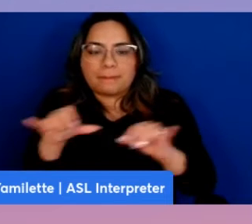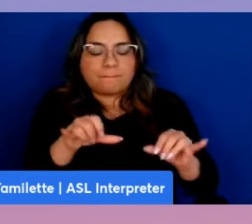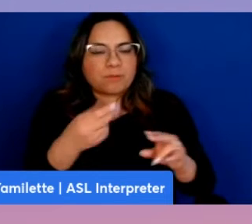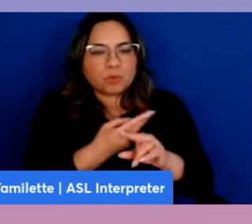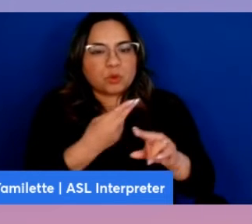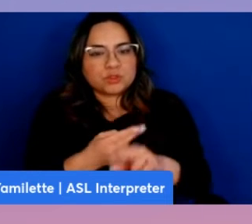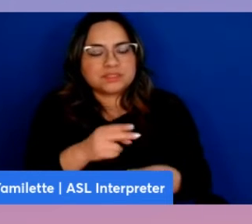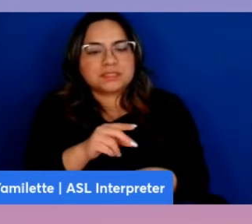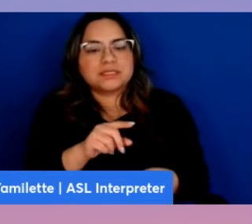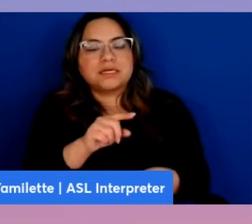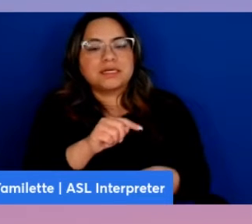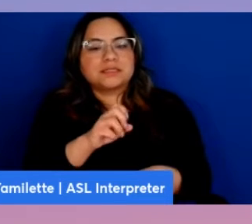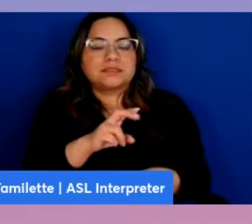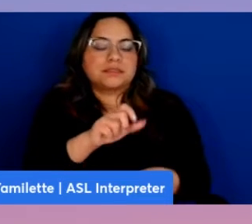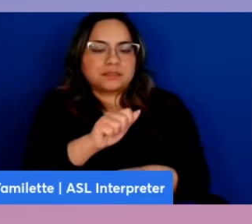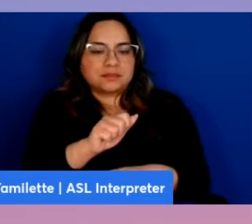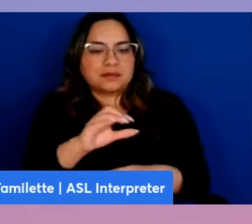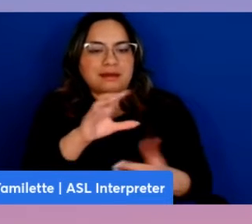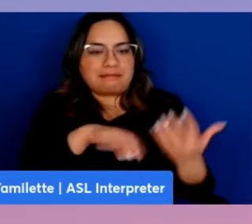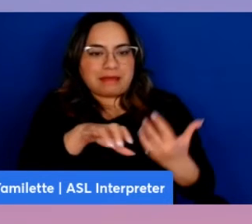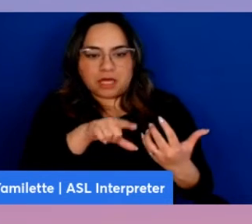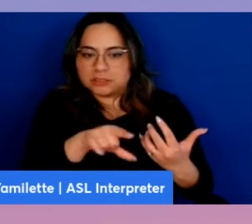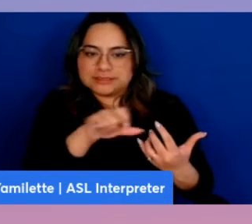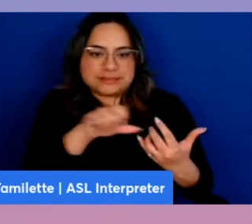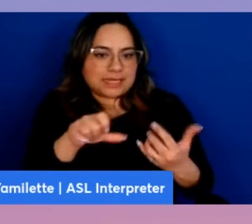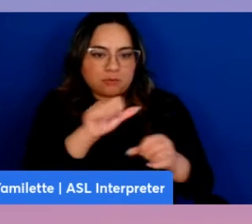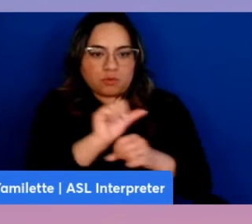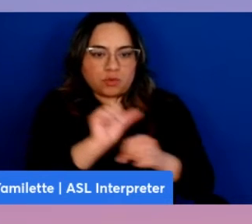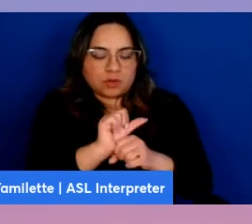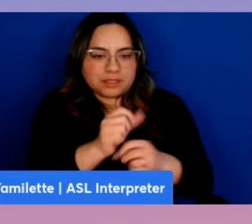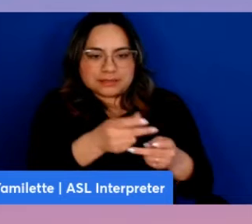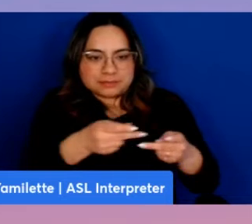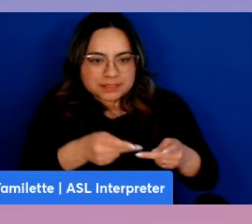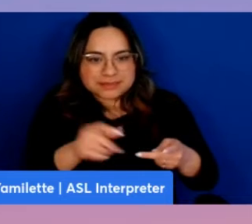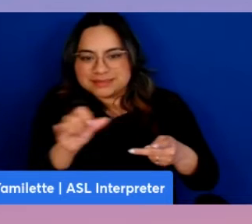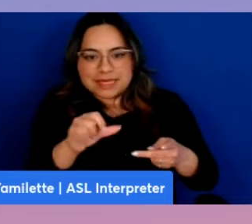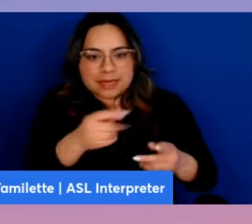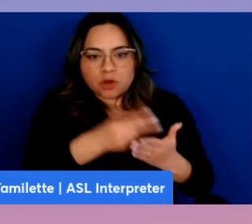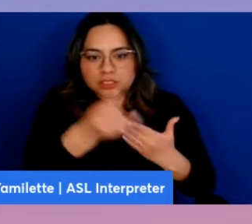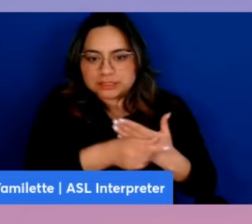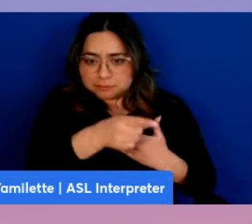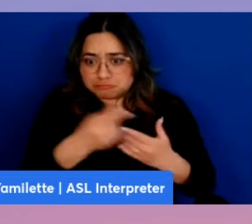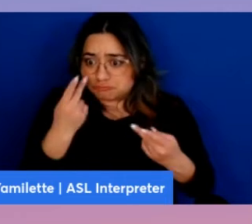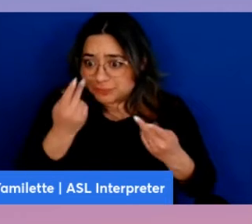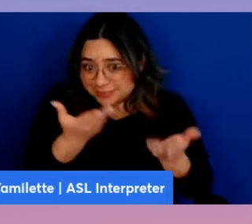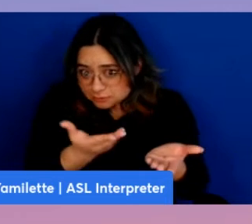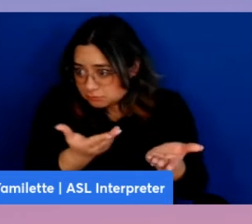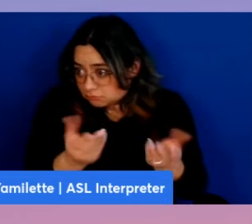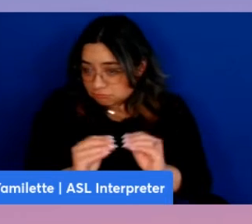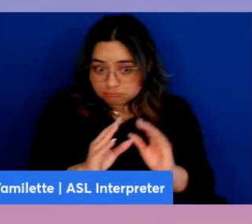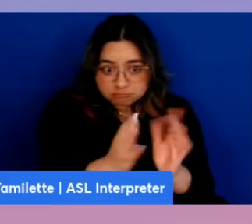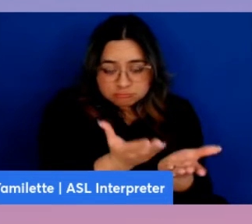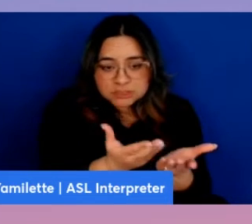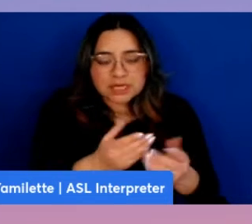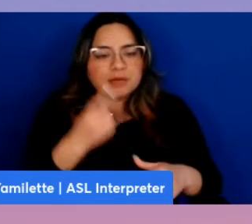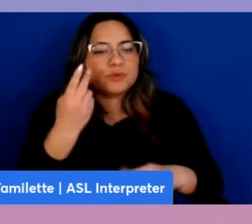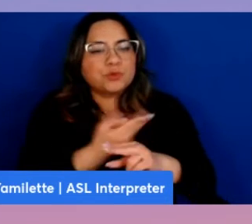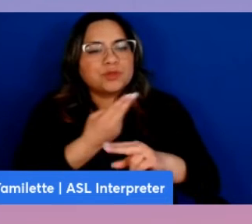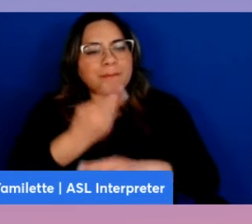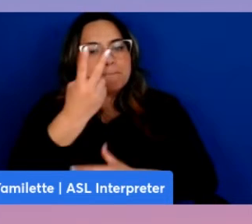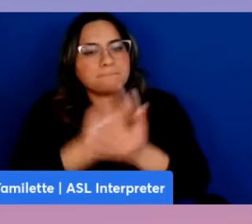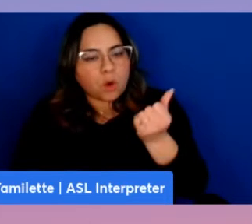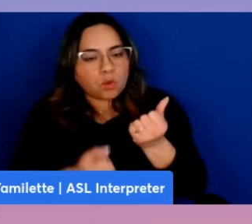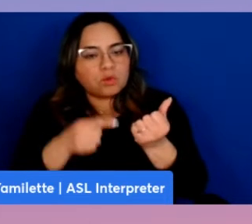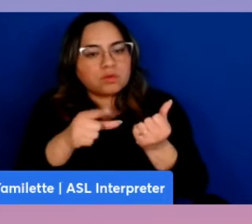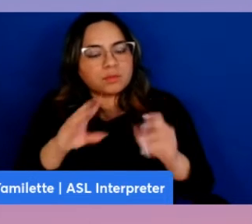using a different workspace, but I'm using the same project, as you can see. But here I'm using both providers. I'm using the